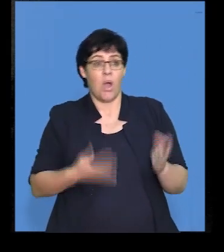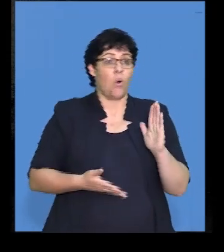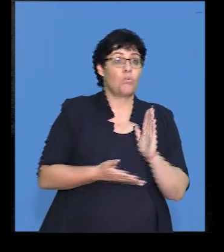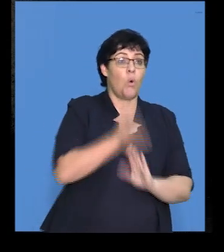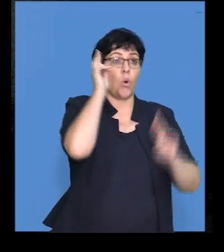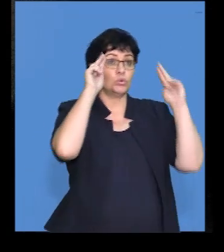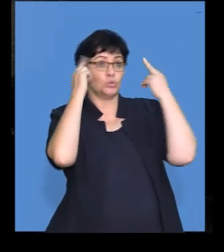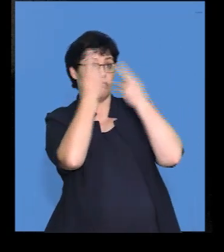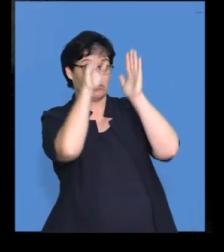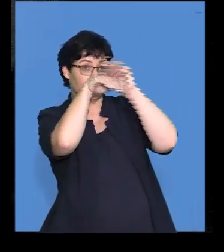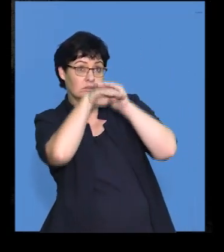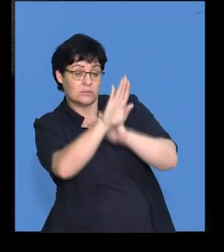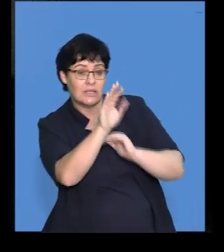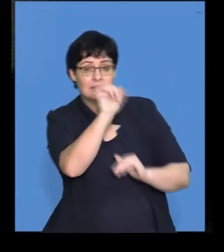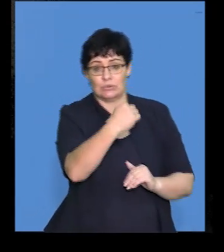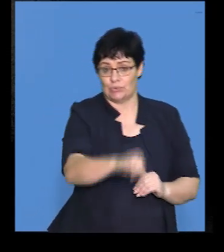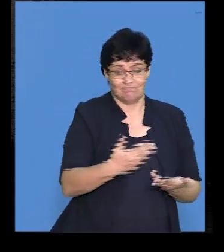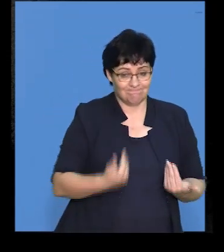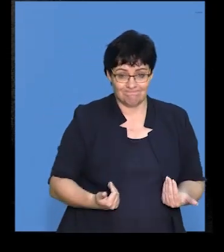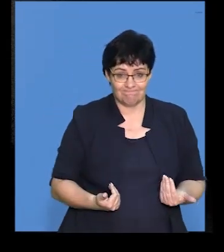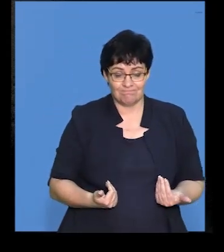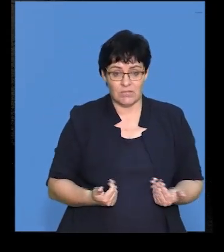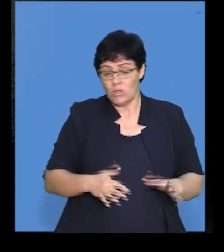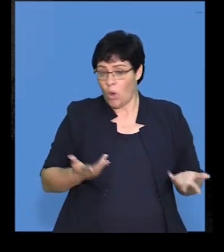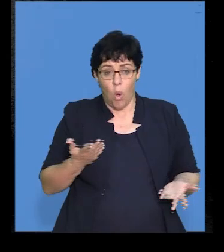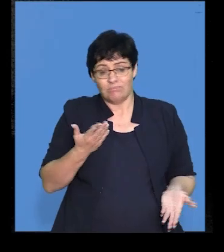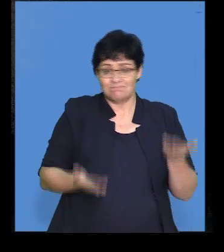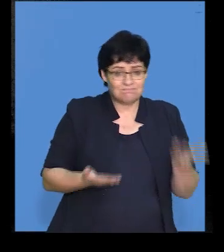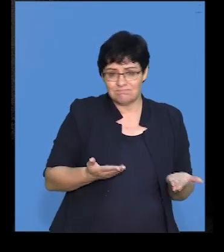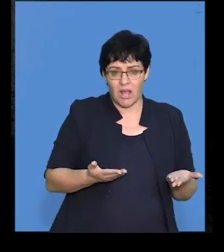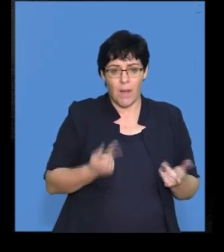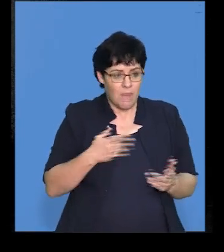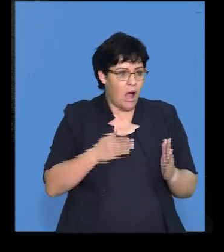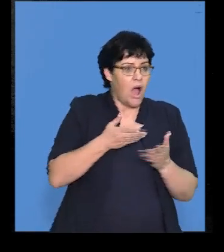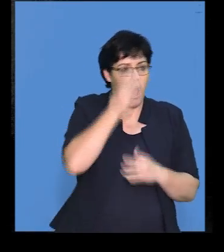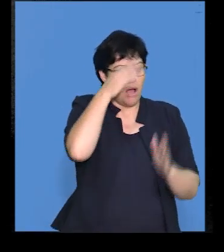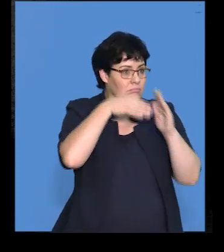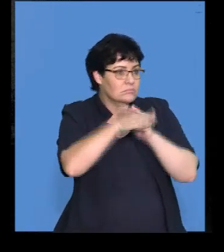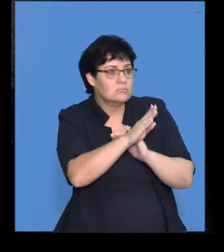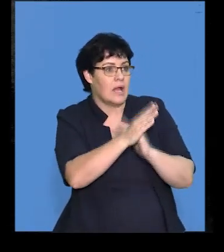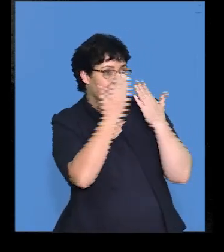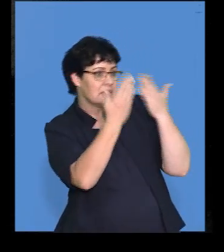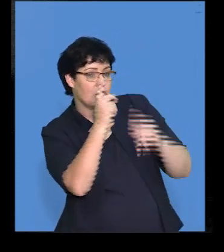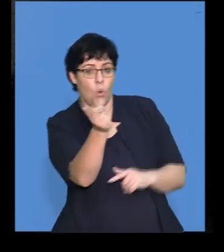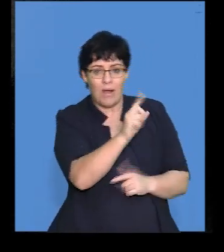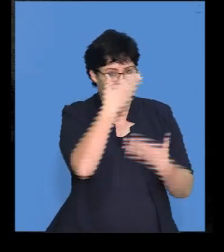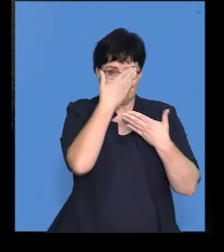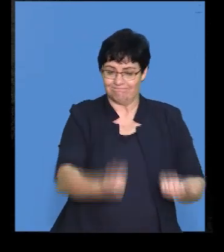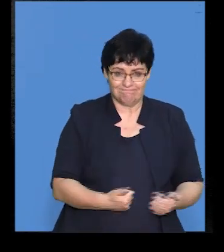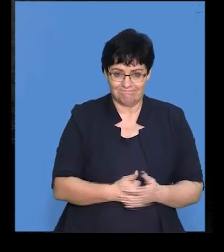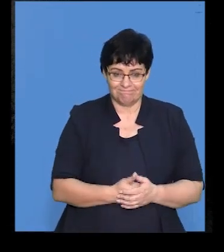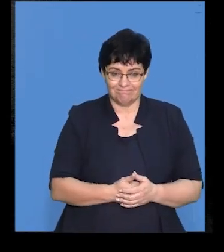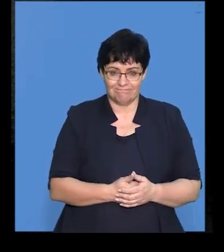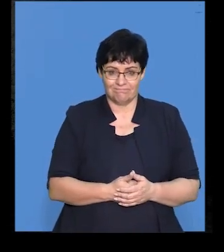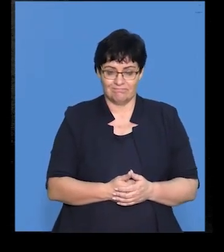will go to university, or he's even unsure which field of study he wants to